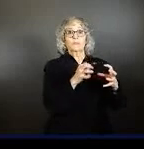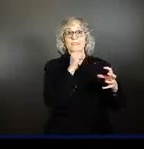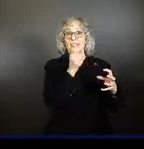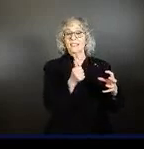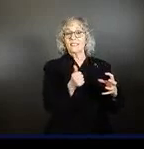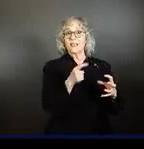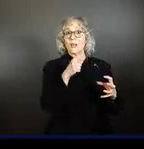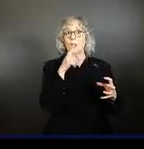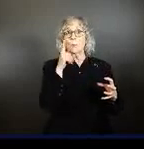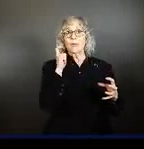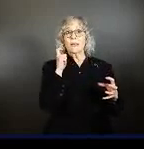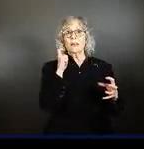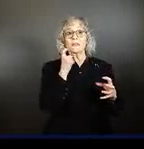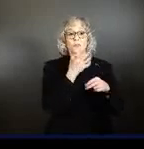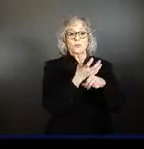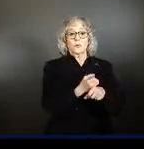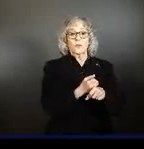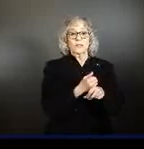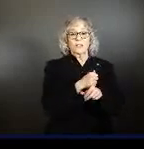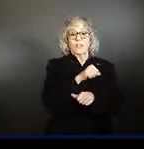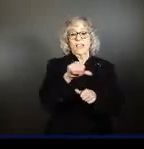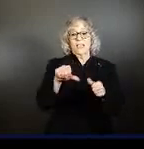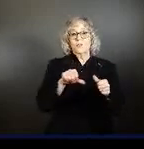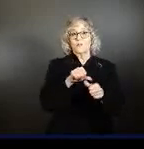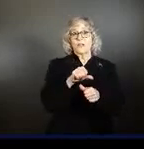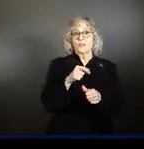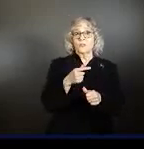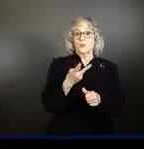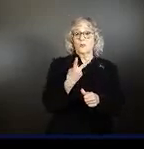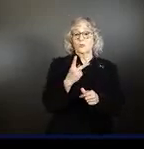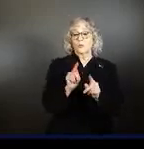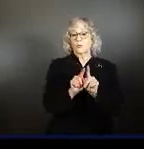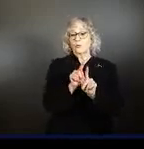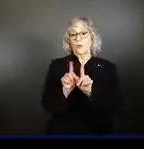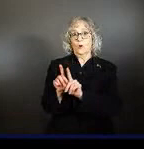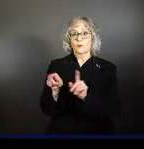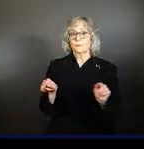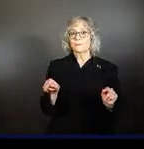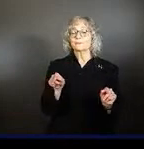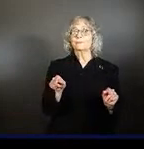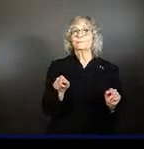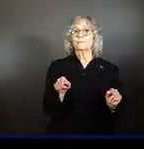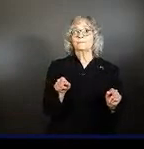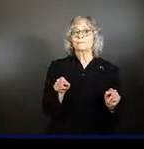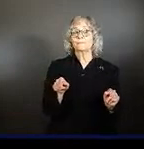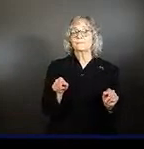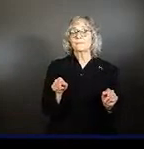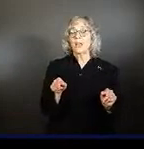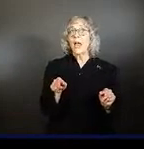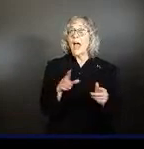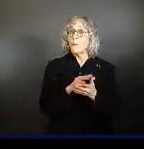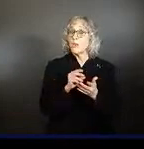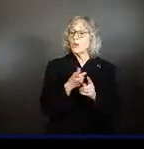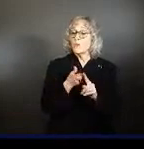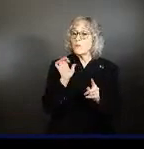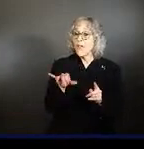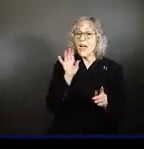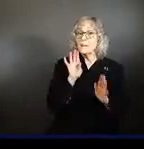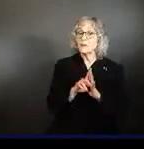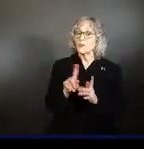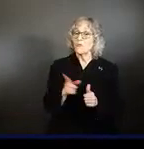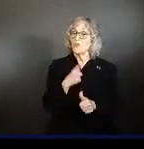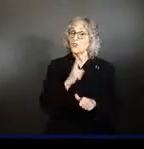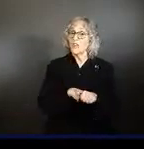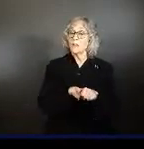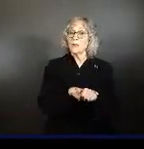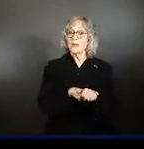the gravitational interactions between these two stars. And actually, what we learned from this image for the first time is